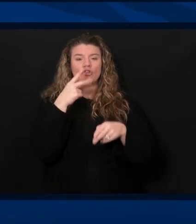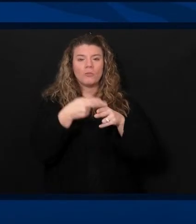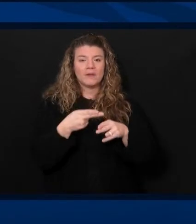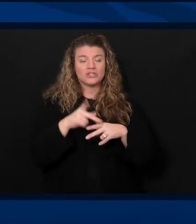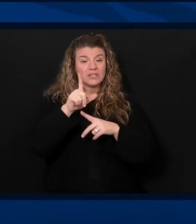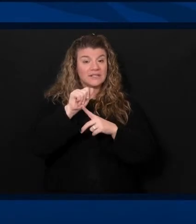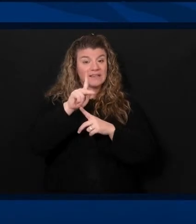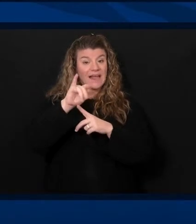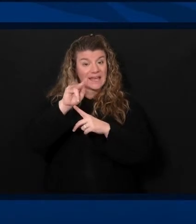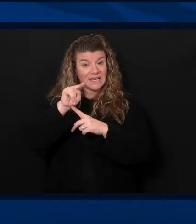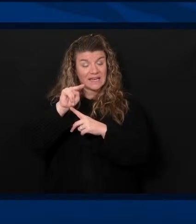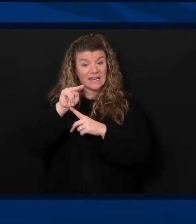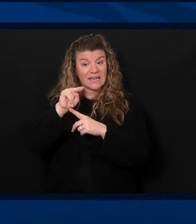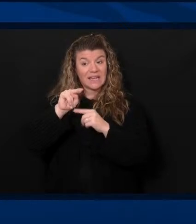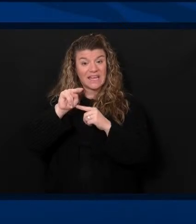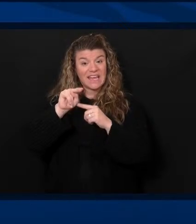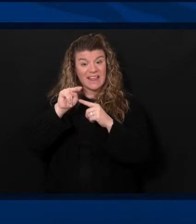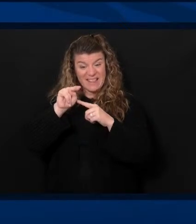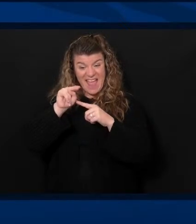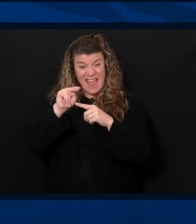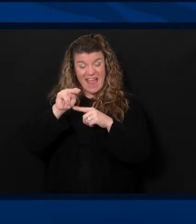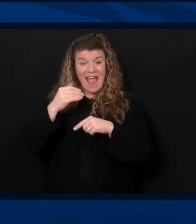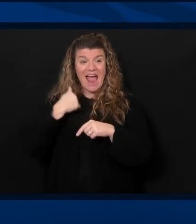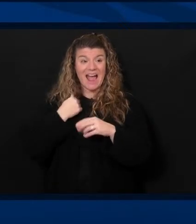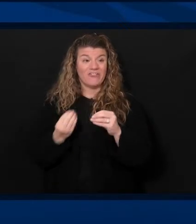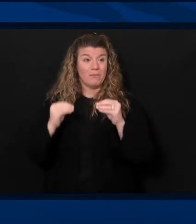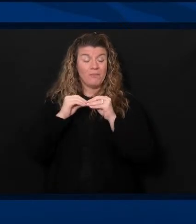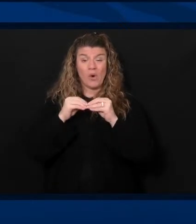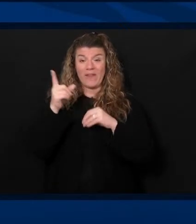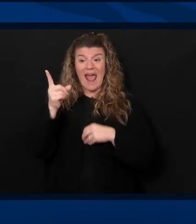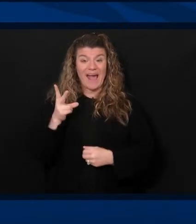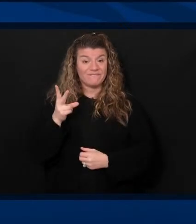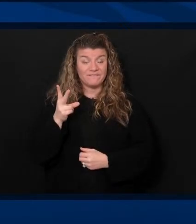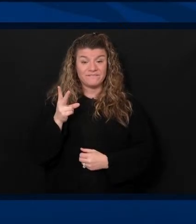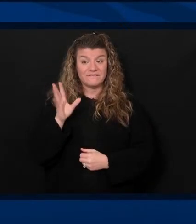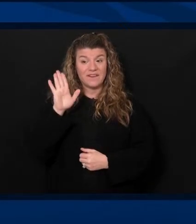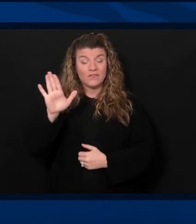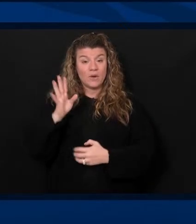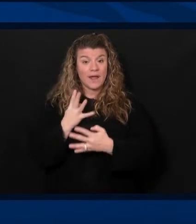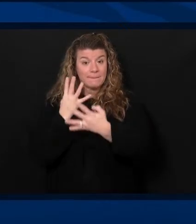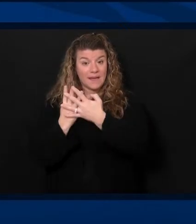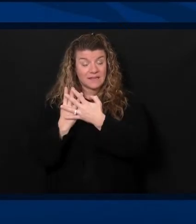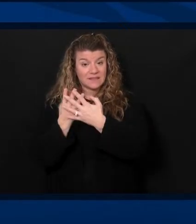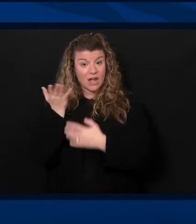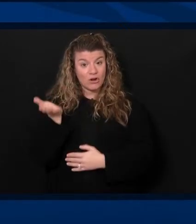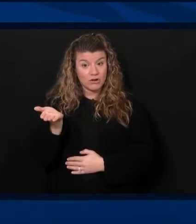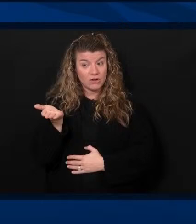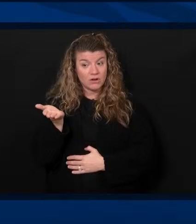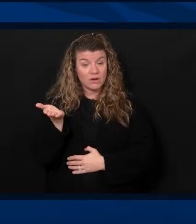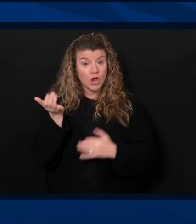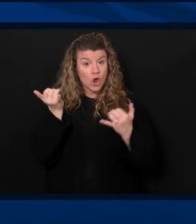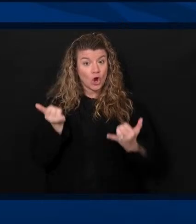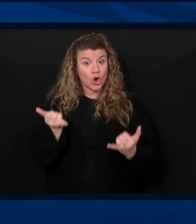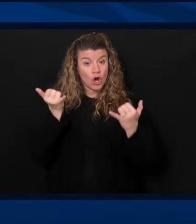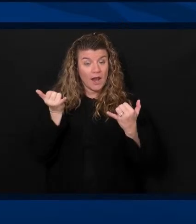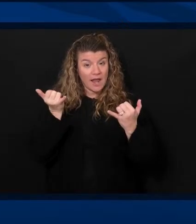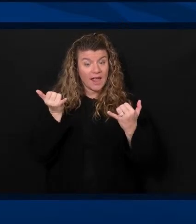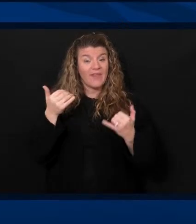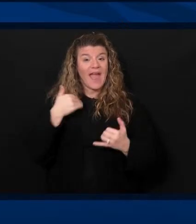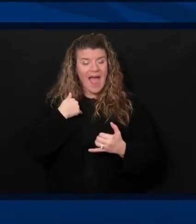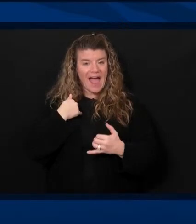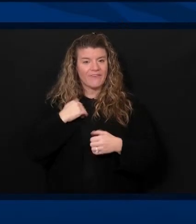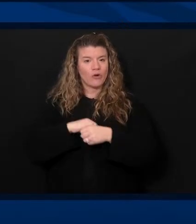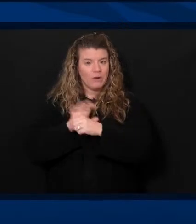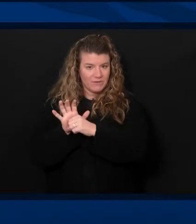Lakin has, more than half of its inmates in there that currently have coronavirus.